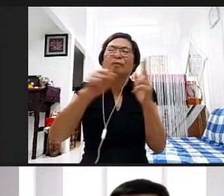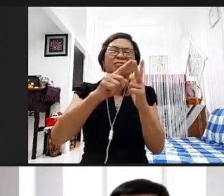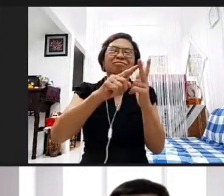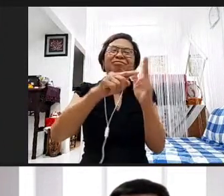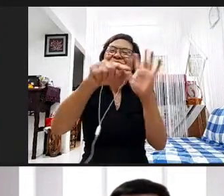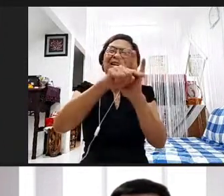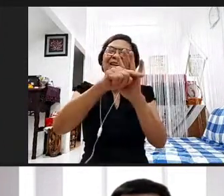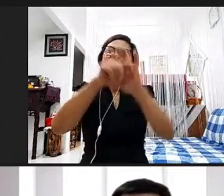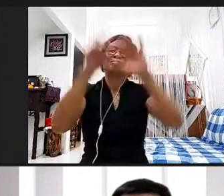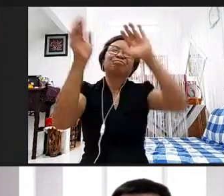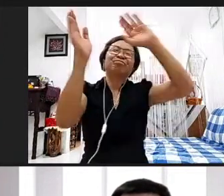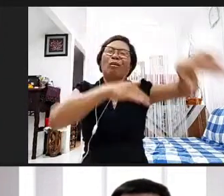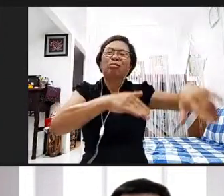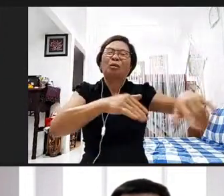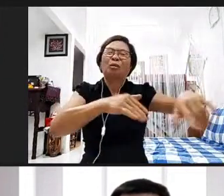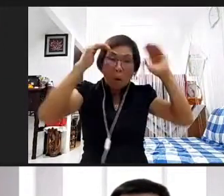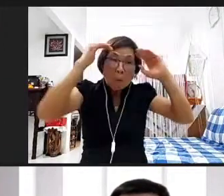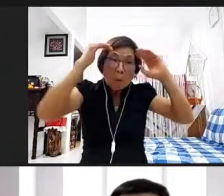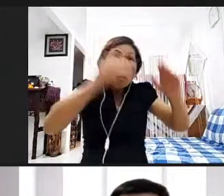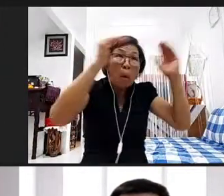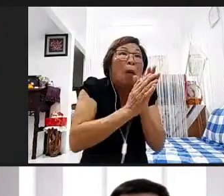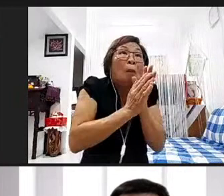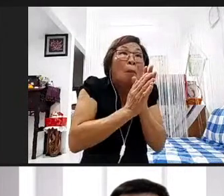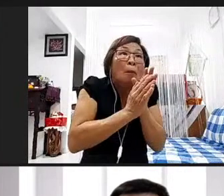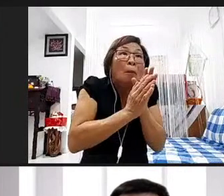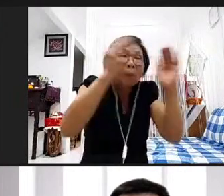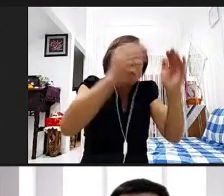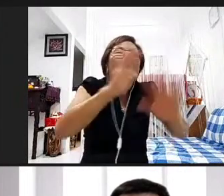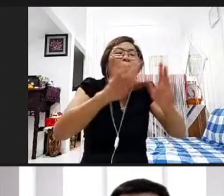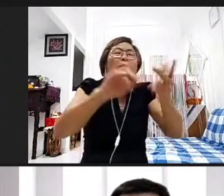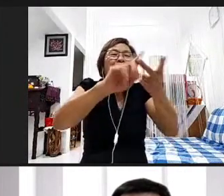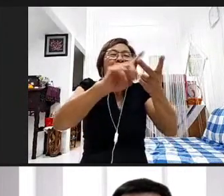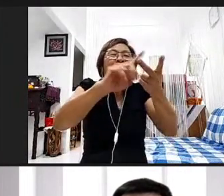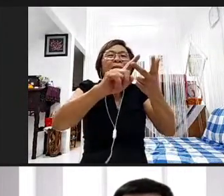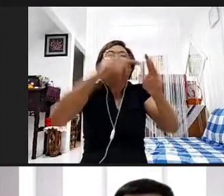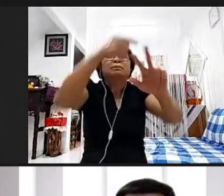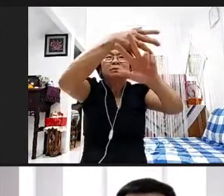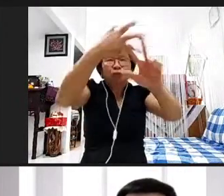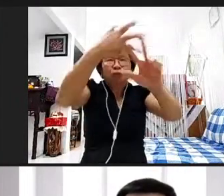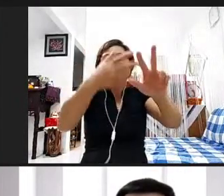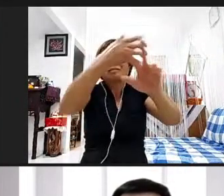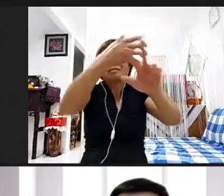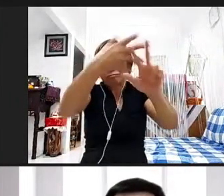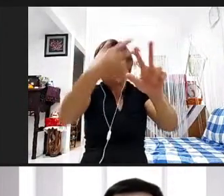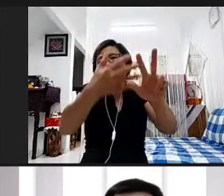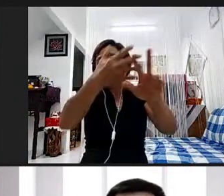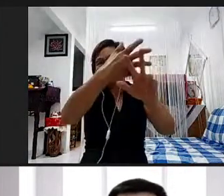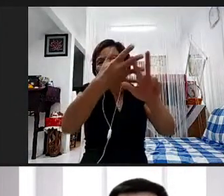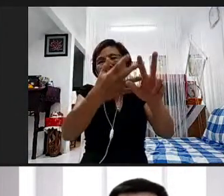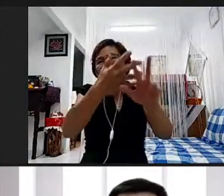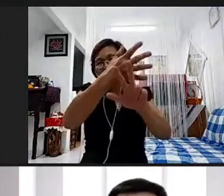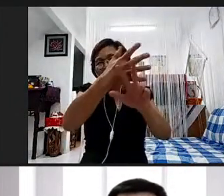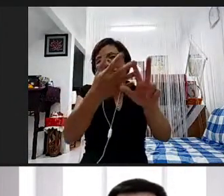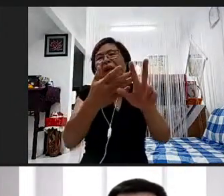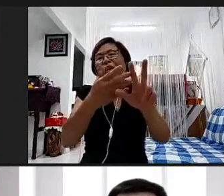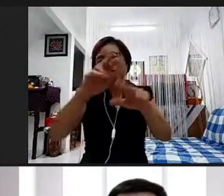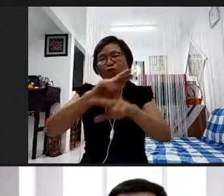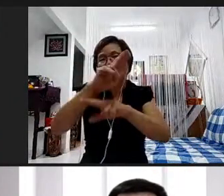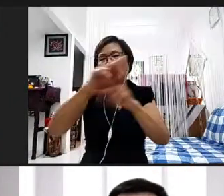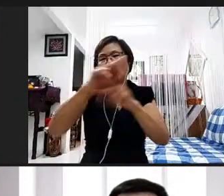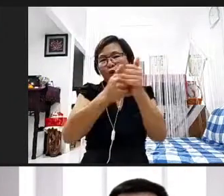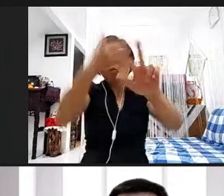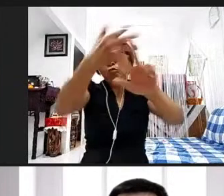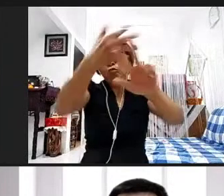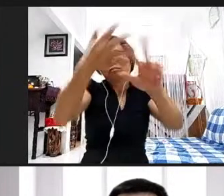energy. So these are 3 of the methods that I commonly use. But there